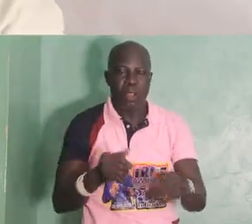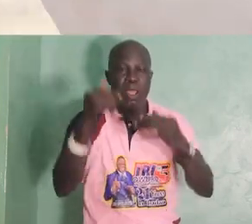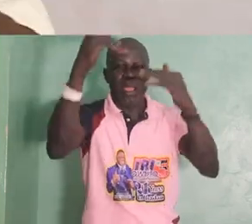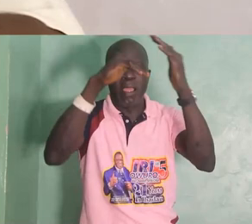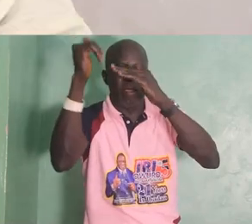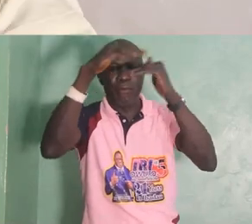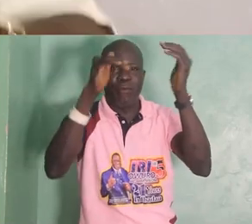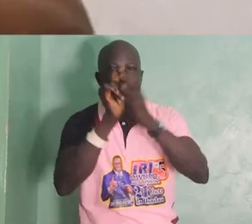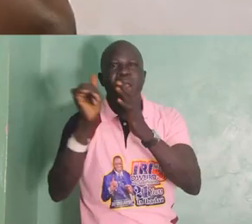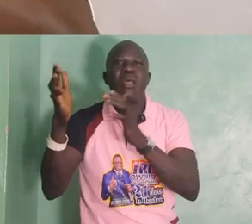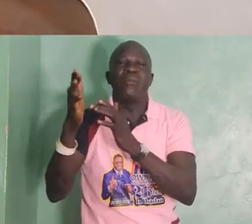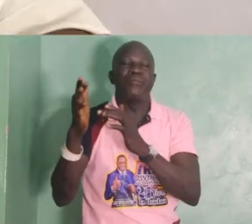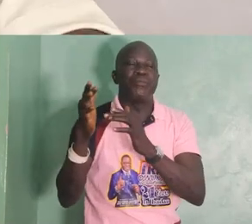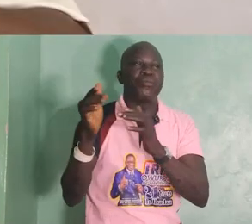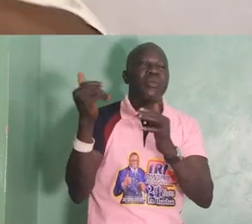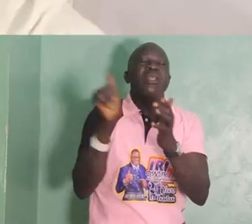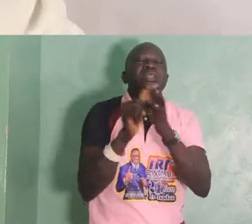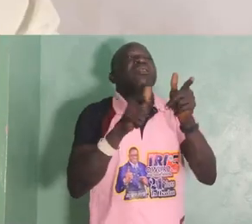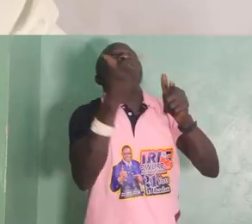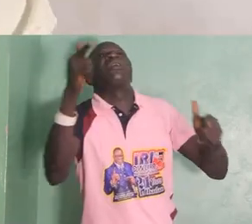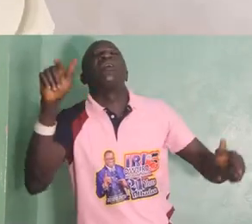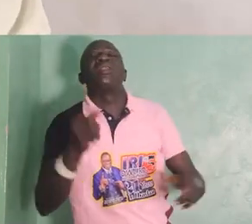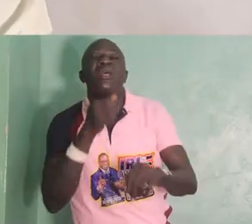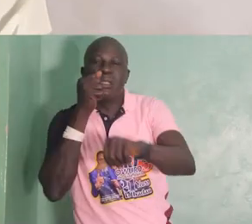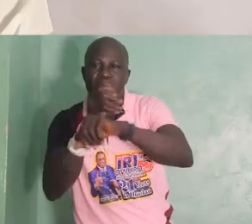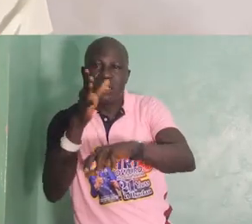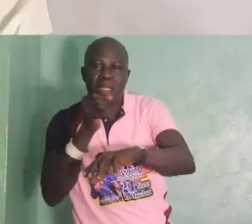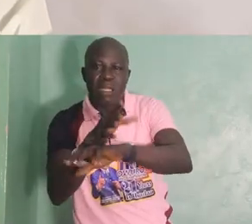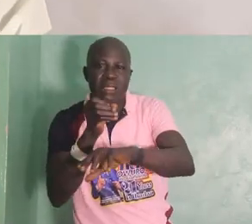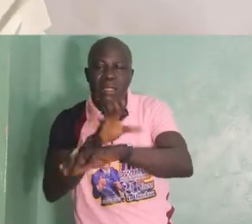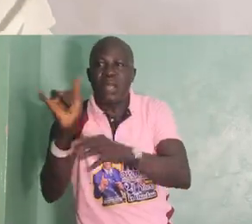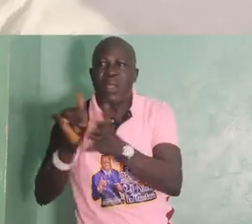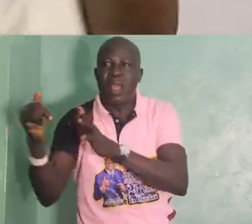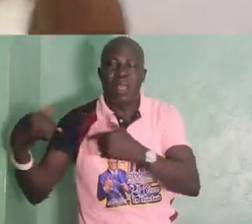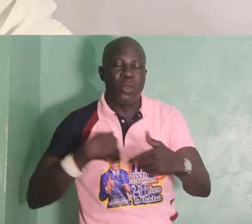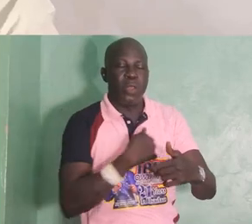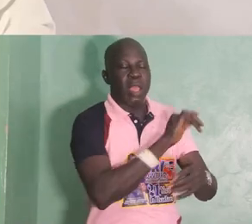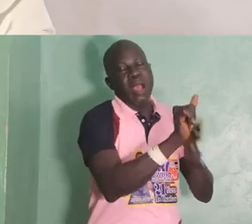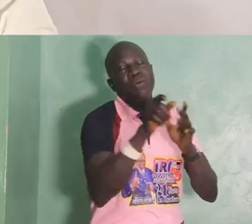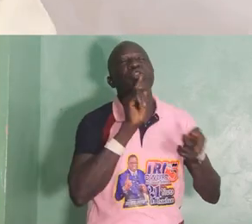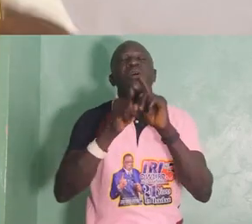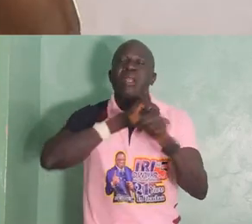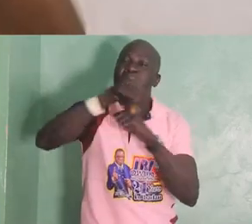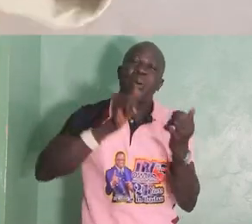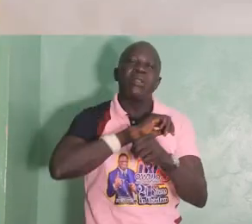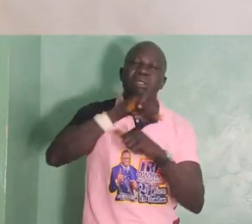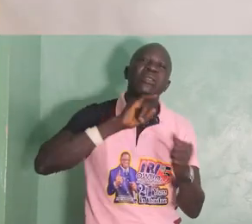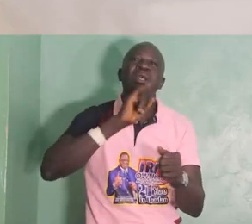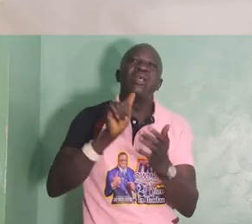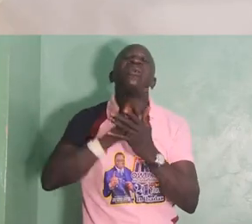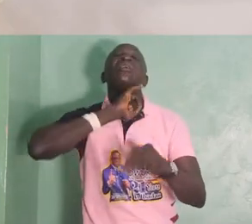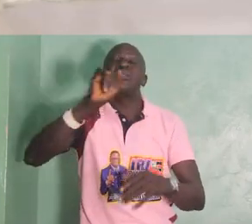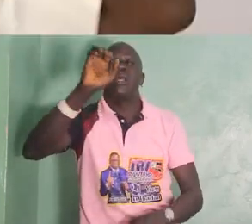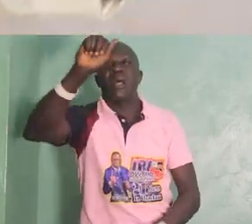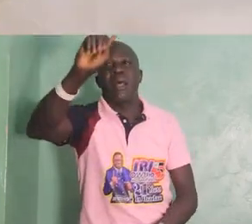So the greatest counselor that in the most greatest counselor that we have like, that we wrote about Absalom